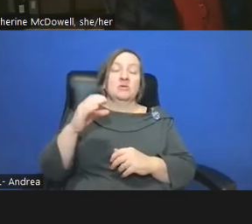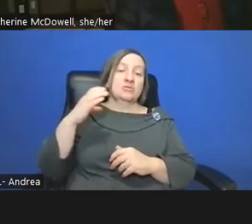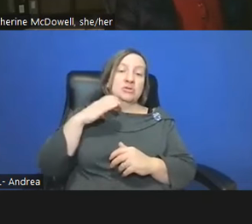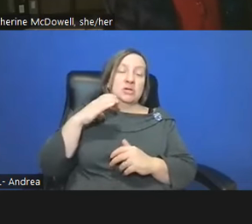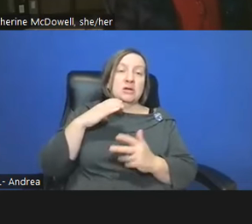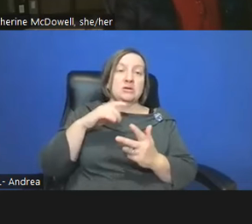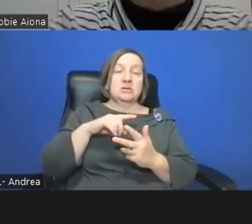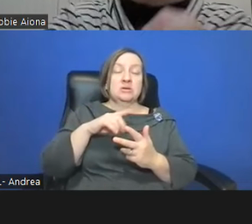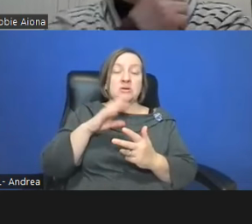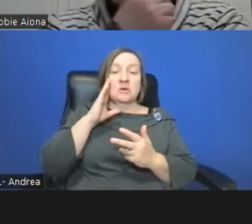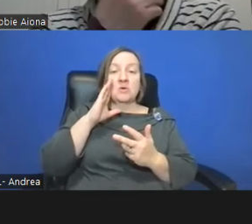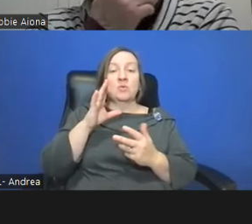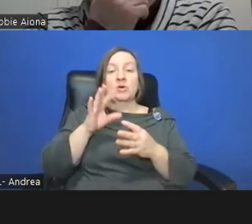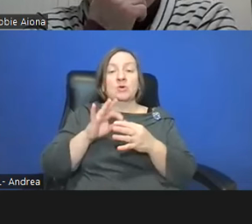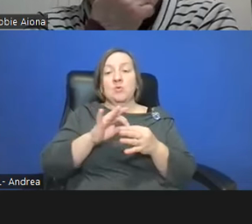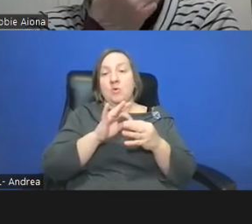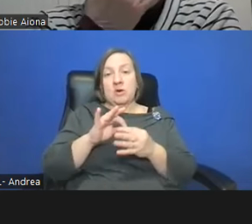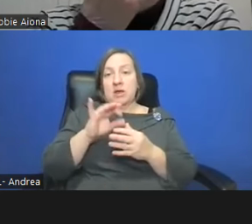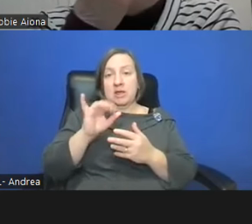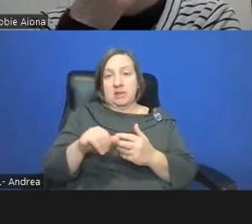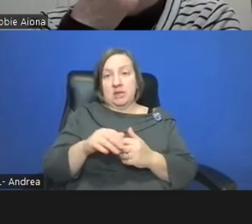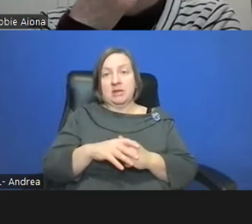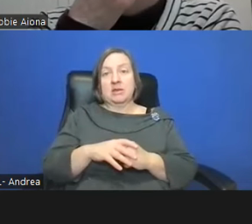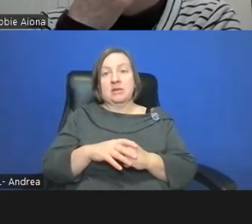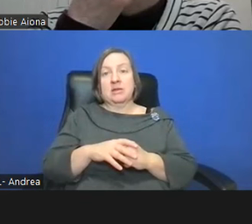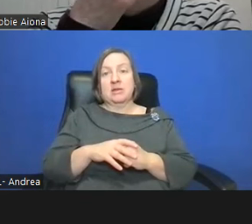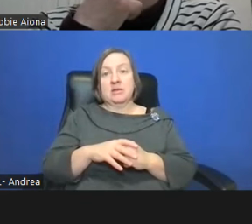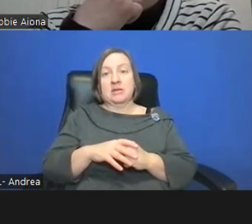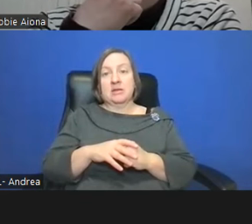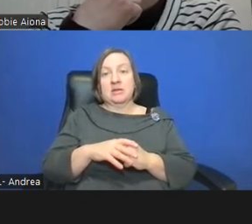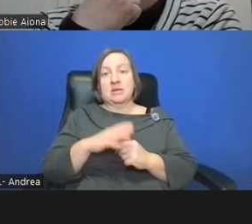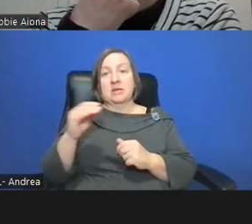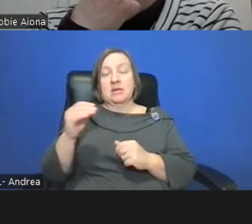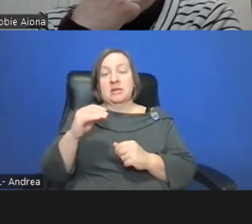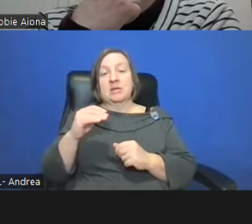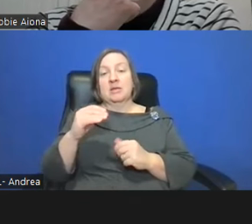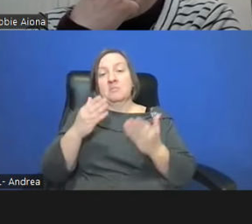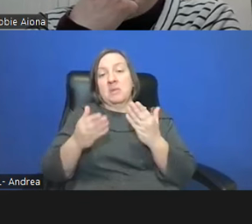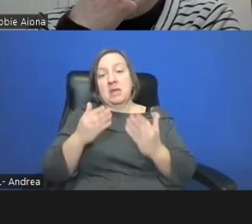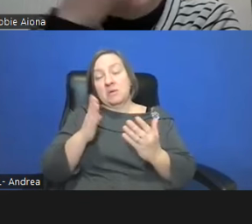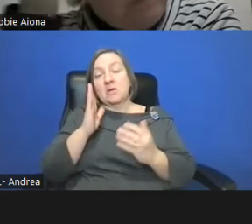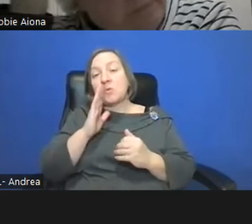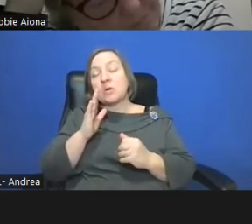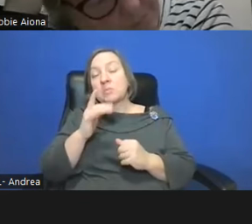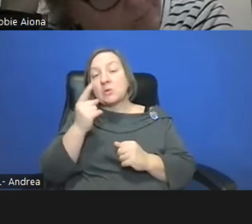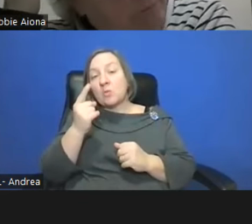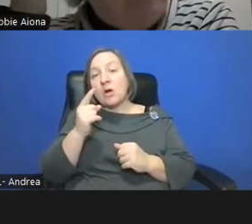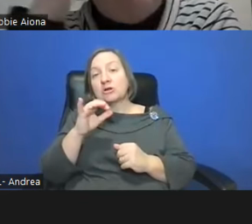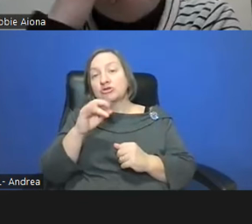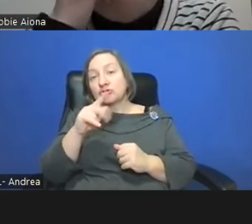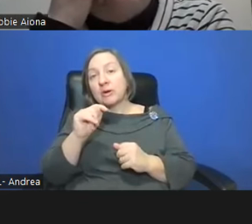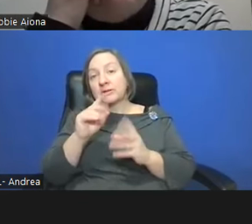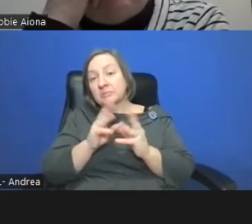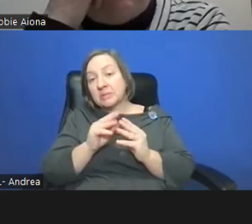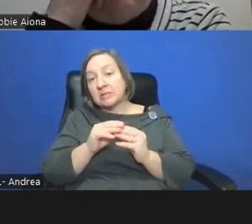co-chairs would coordinate that. And it might possibly be 1 joint meeting.